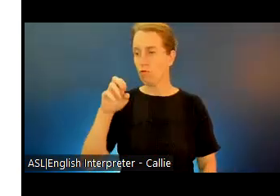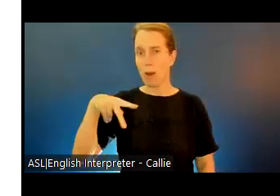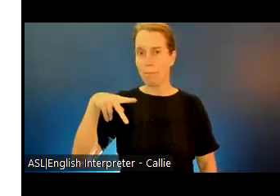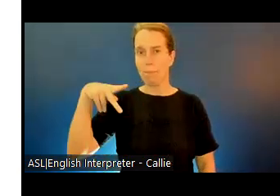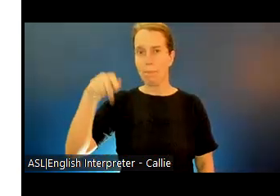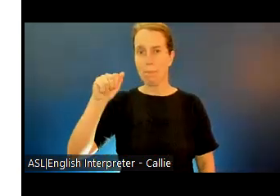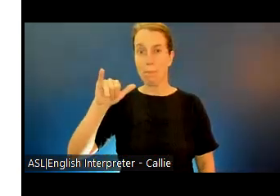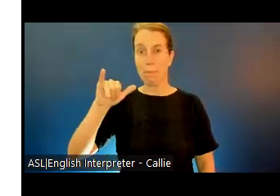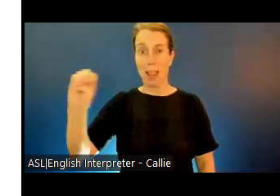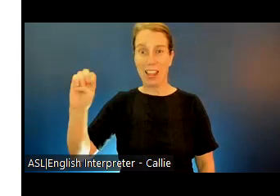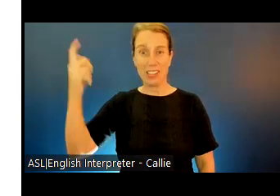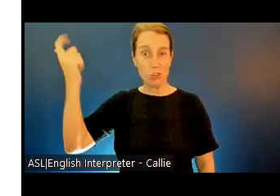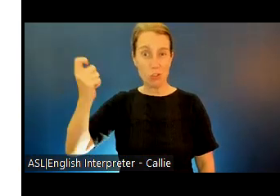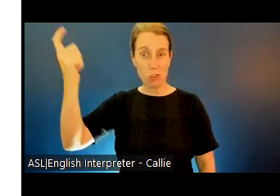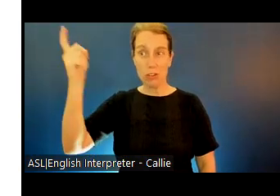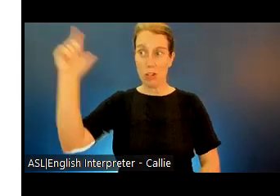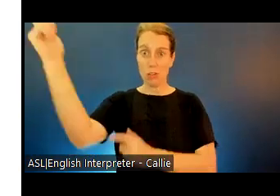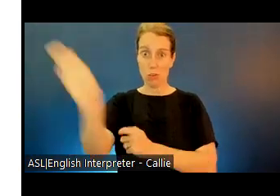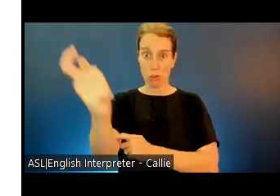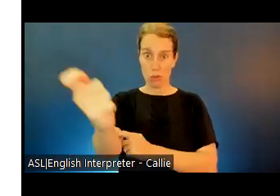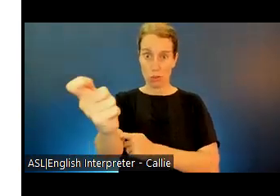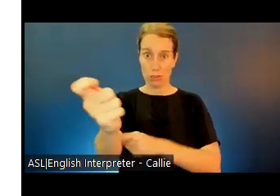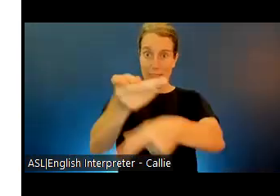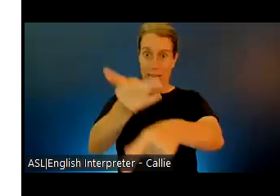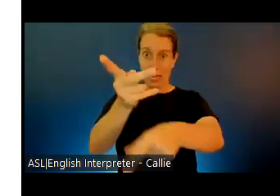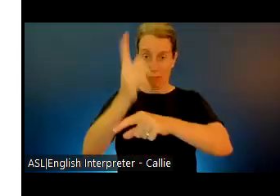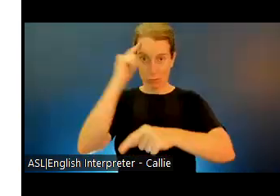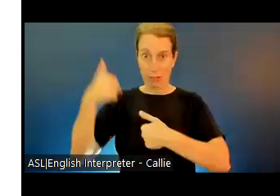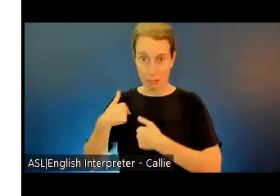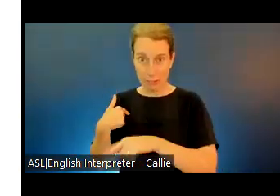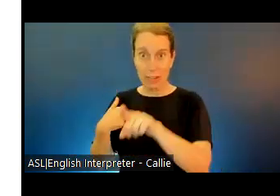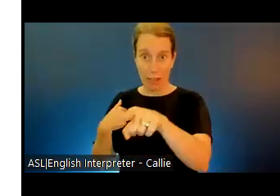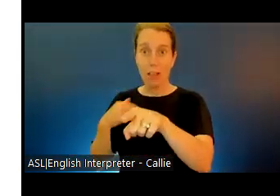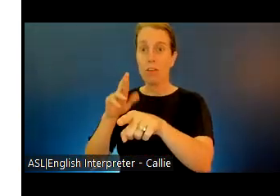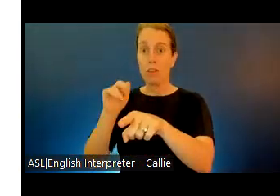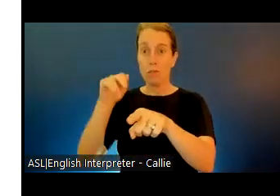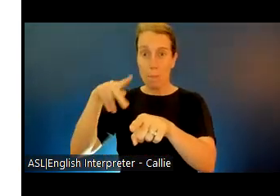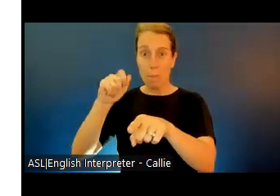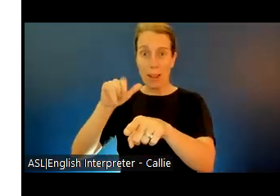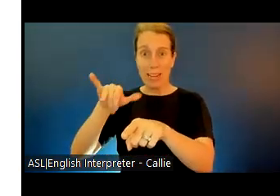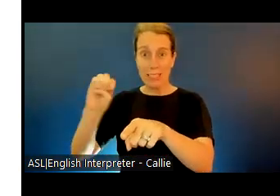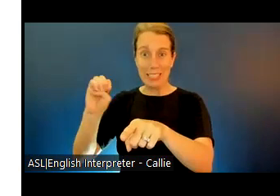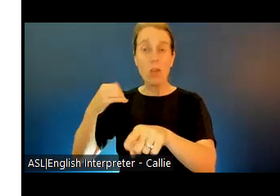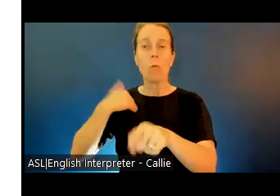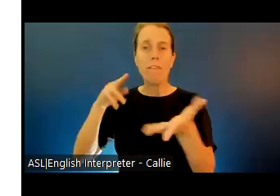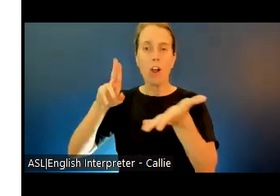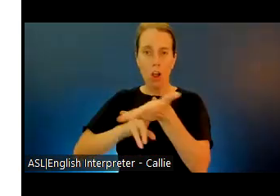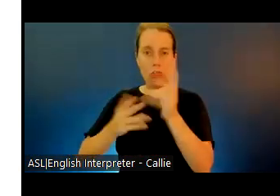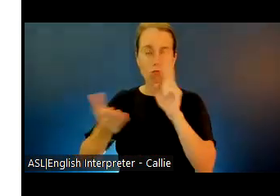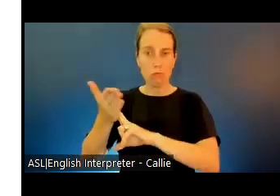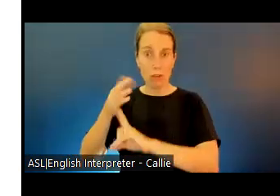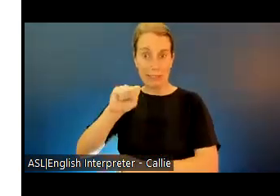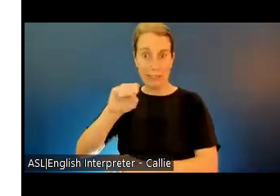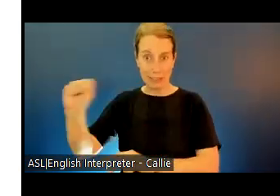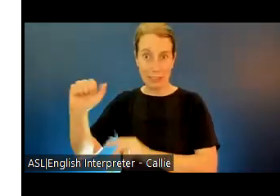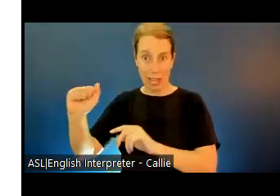we have a contract through Social Security to monitor representative payees, both organizational representative payees and